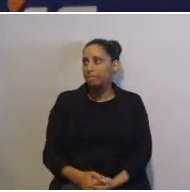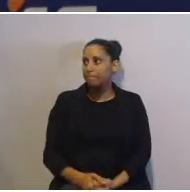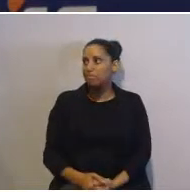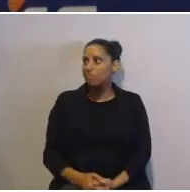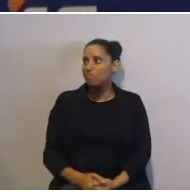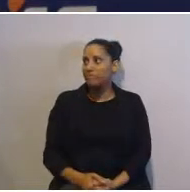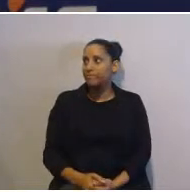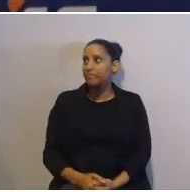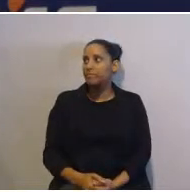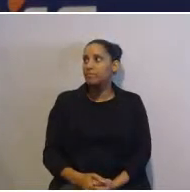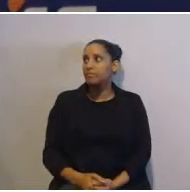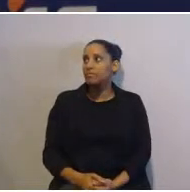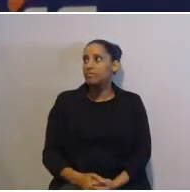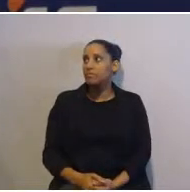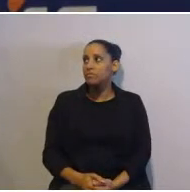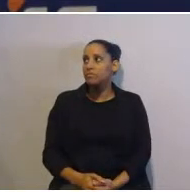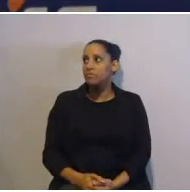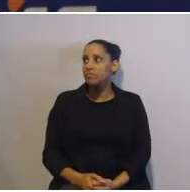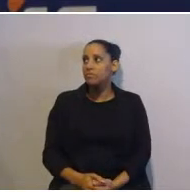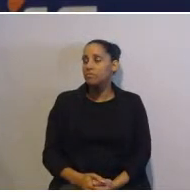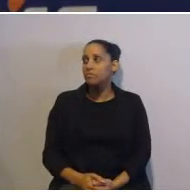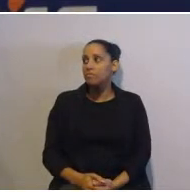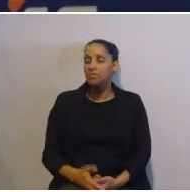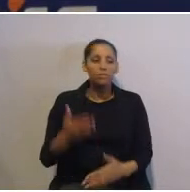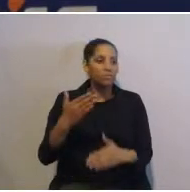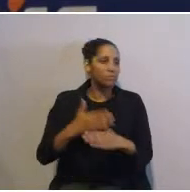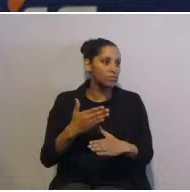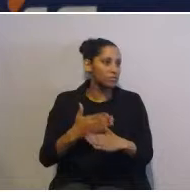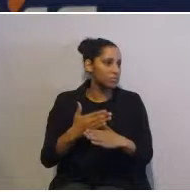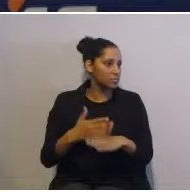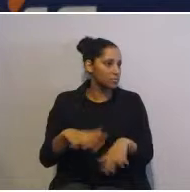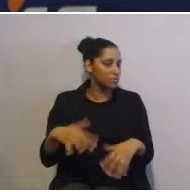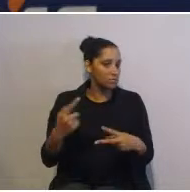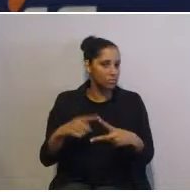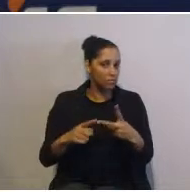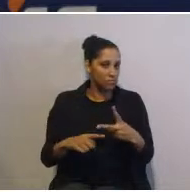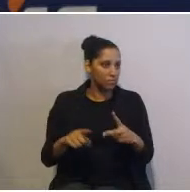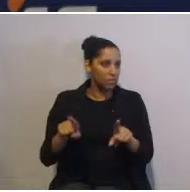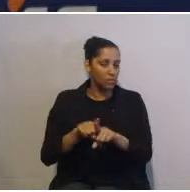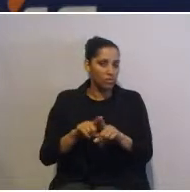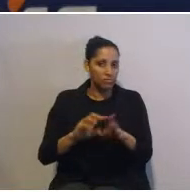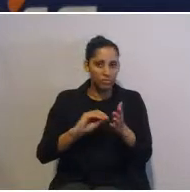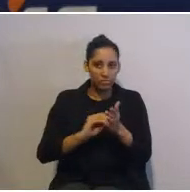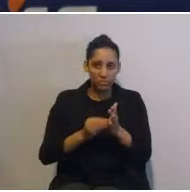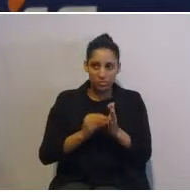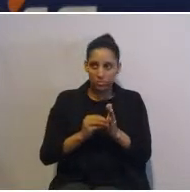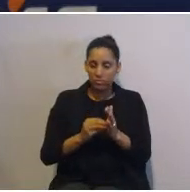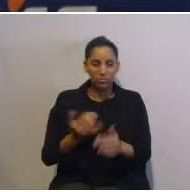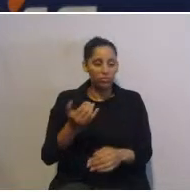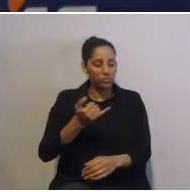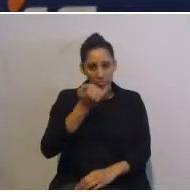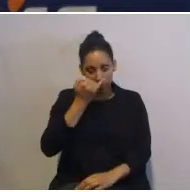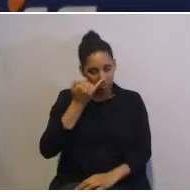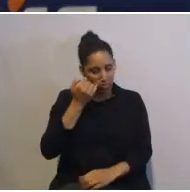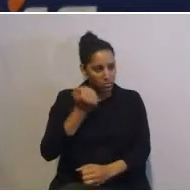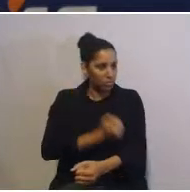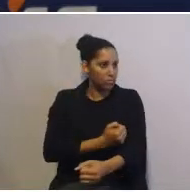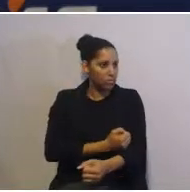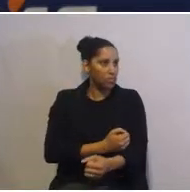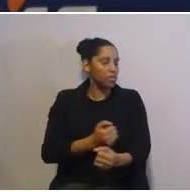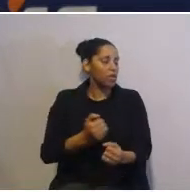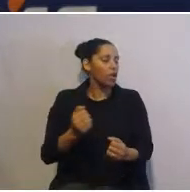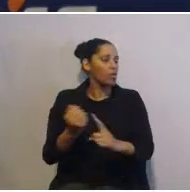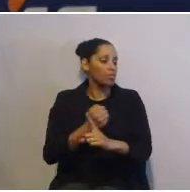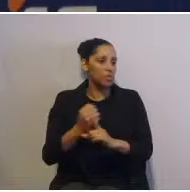where unemployment, gangsterism, drug abuse is very rife. I'm speaking on myself this